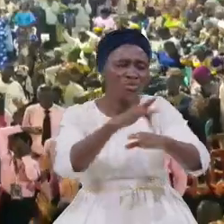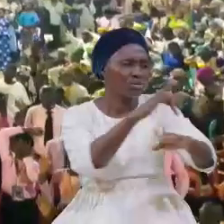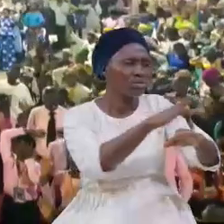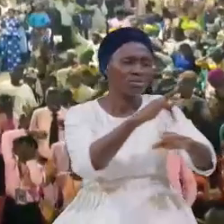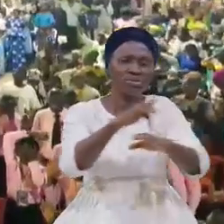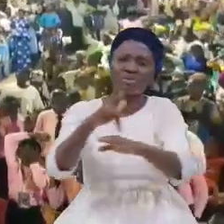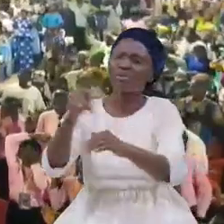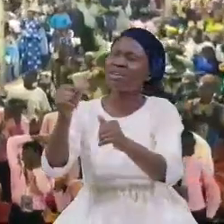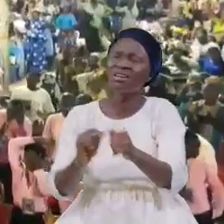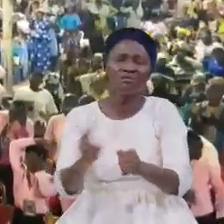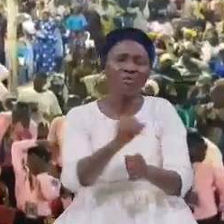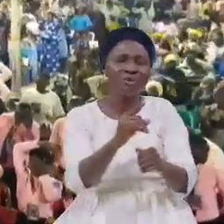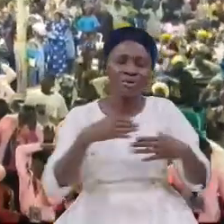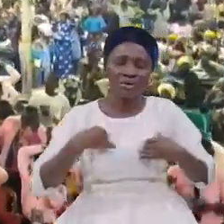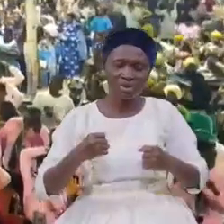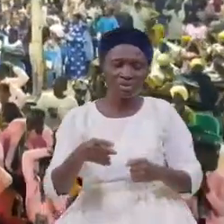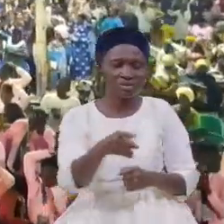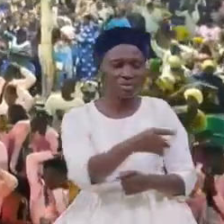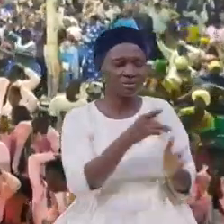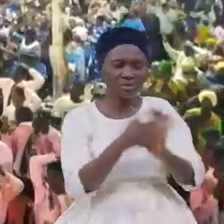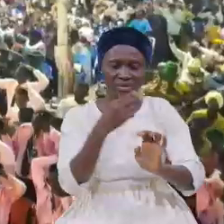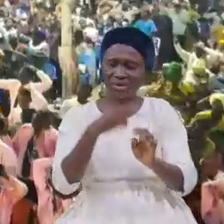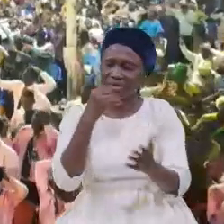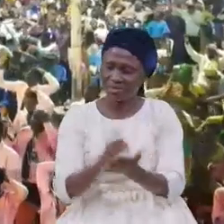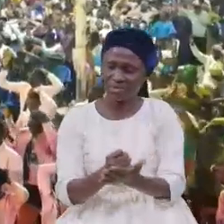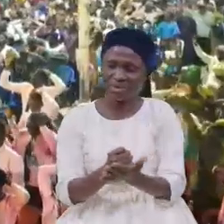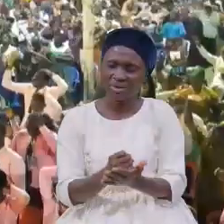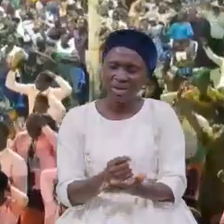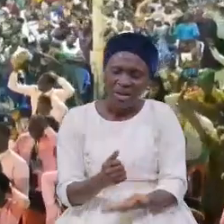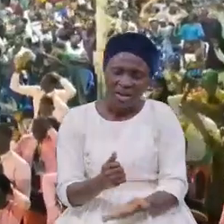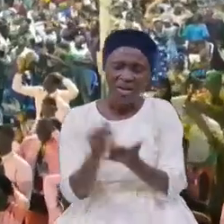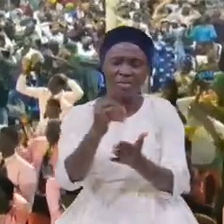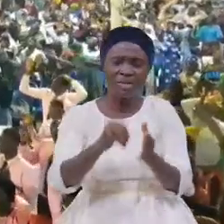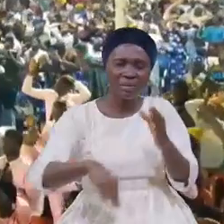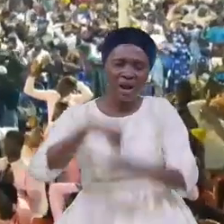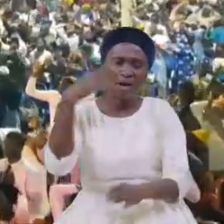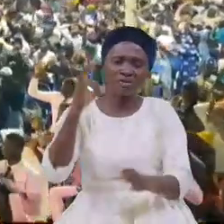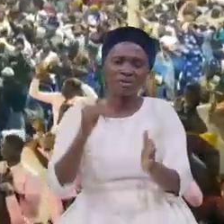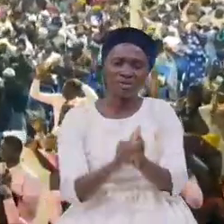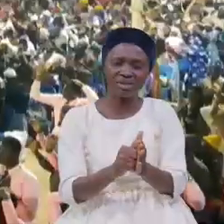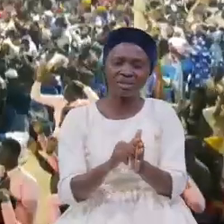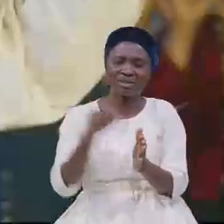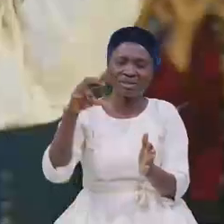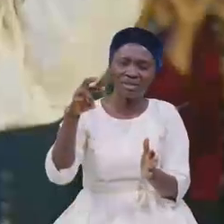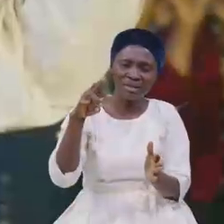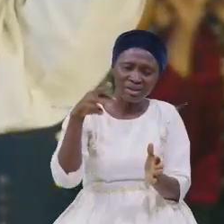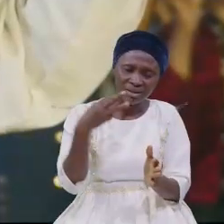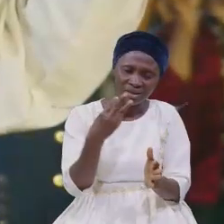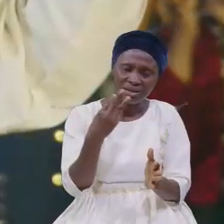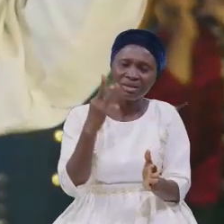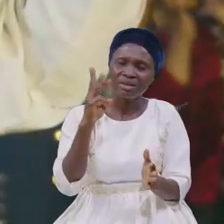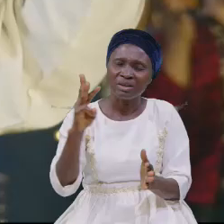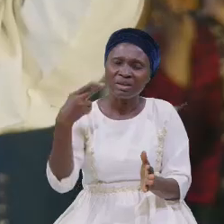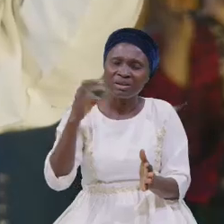them. Get them out of that wheelchair. Take the crutches away from them. Give